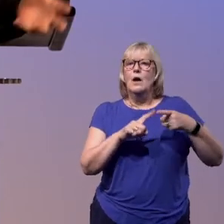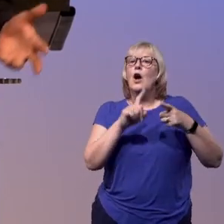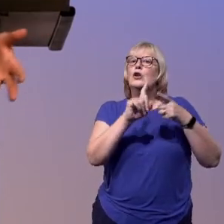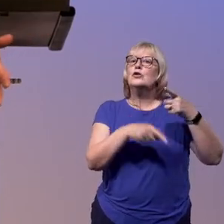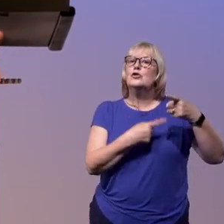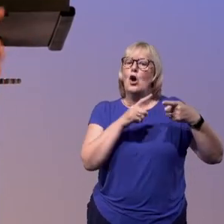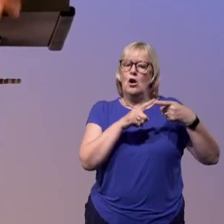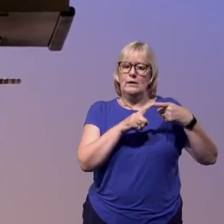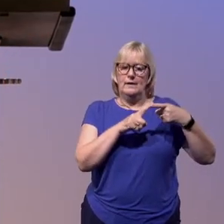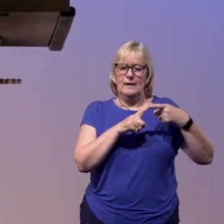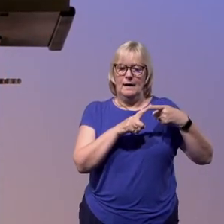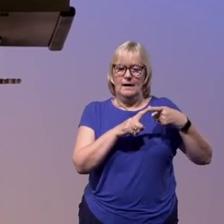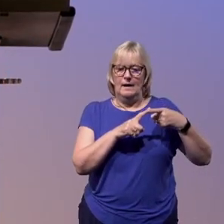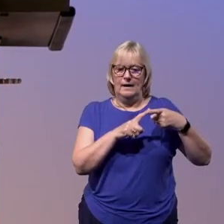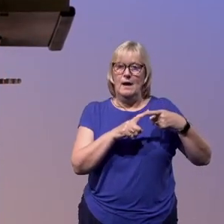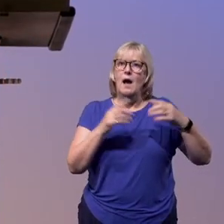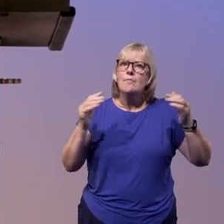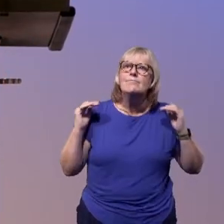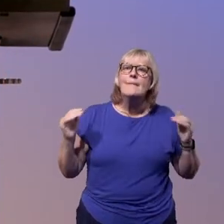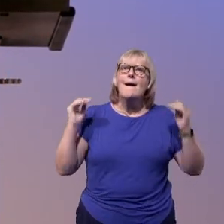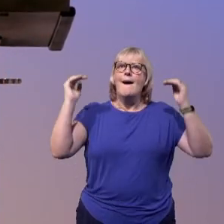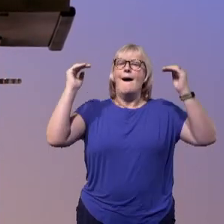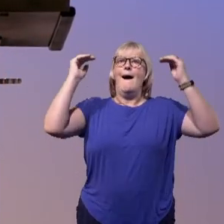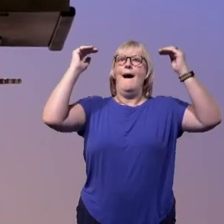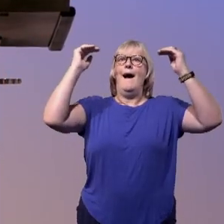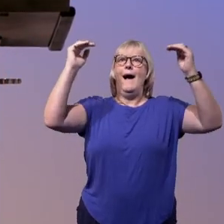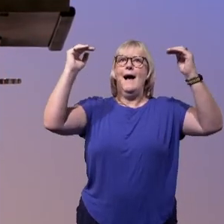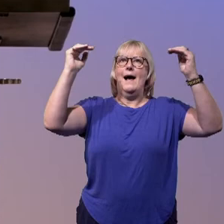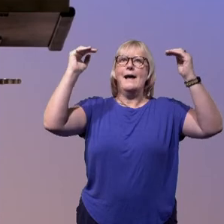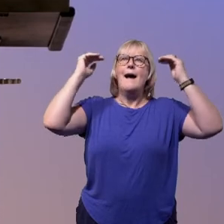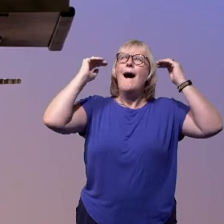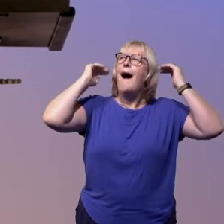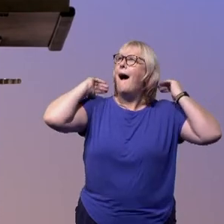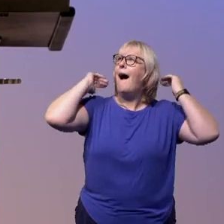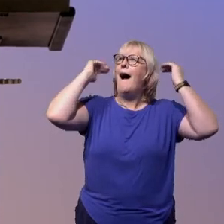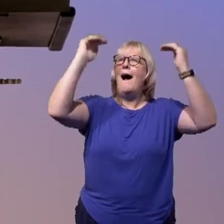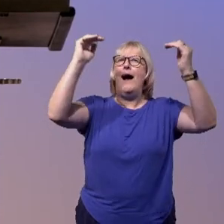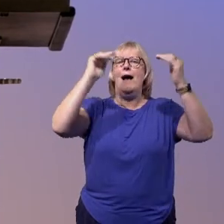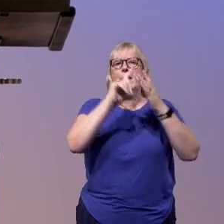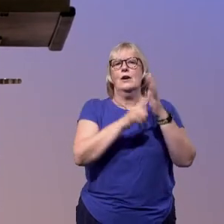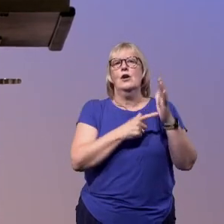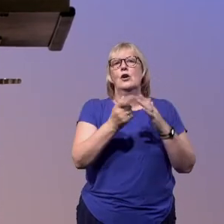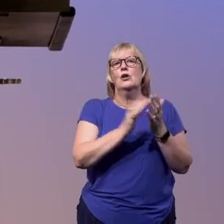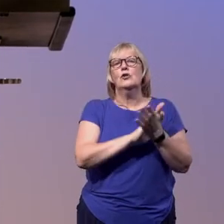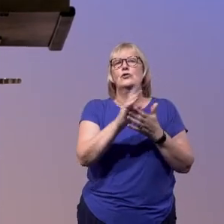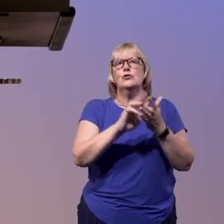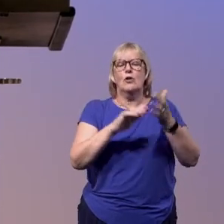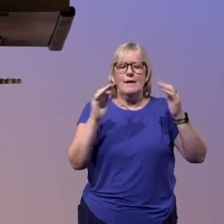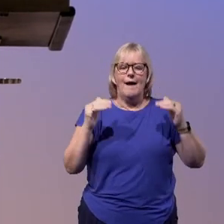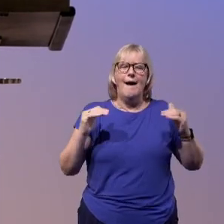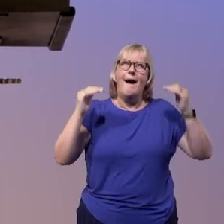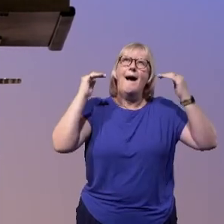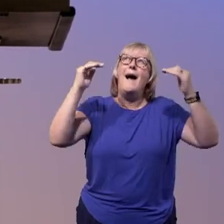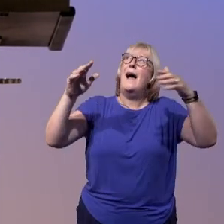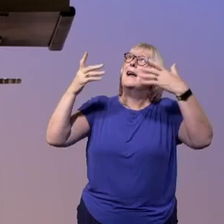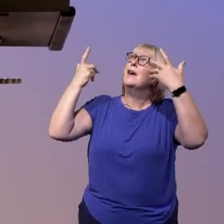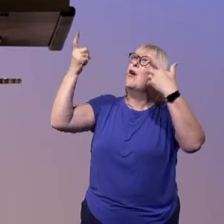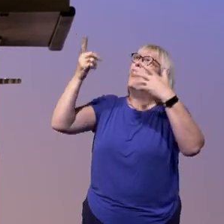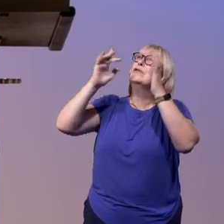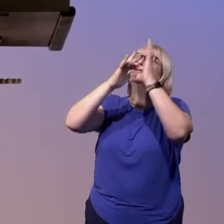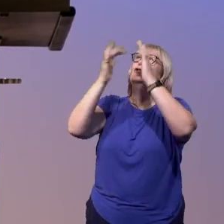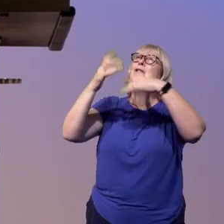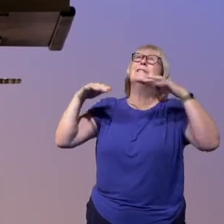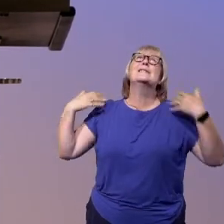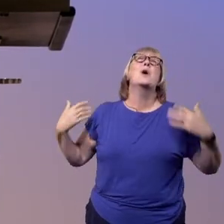Gospel, and that is how high the Word made flesh. That's John. Just the awesome nature of Jesus,